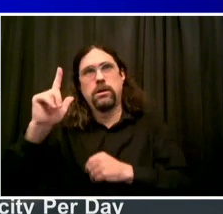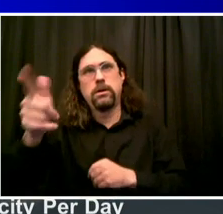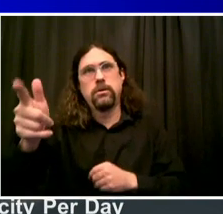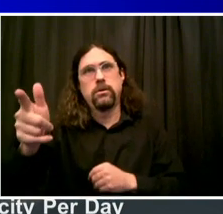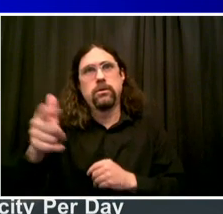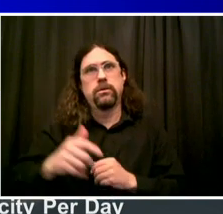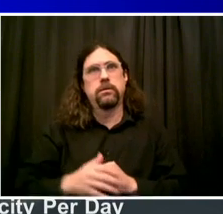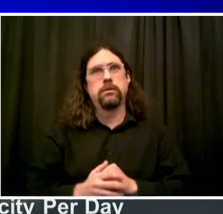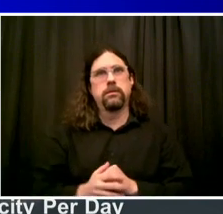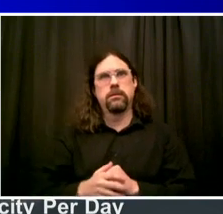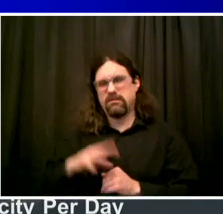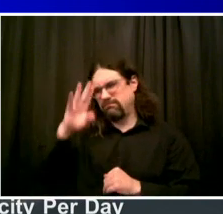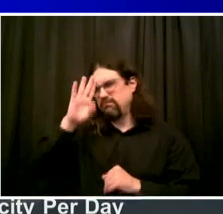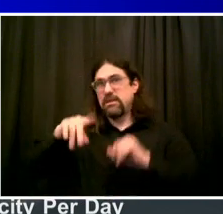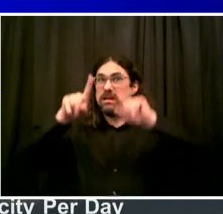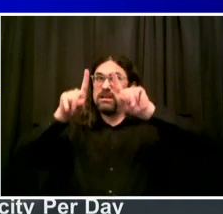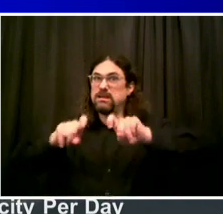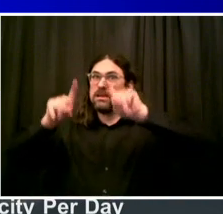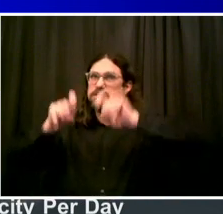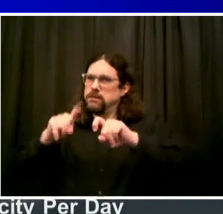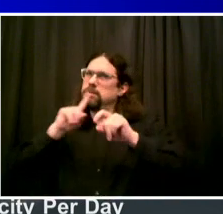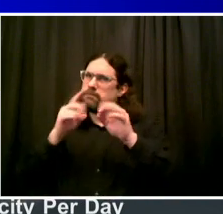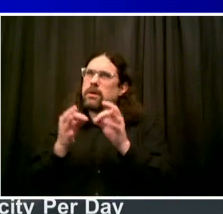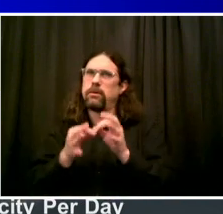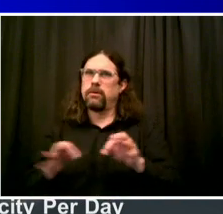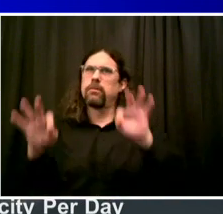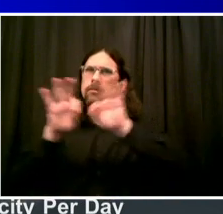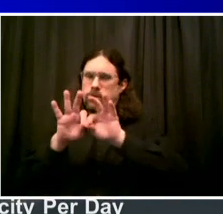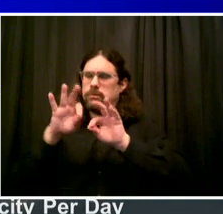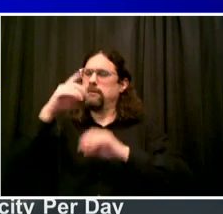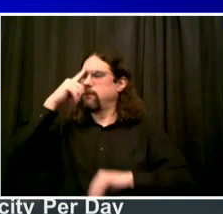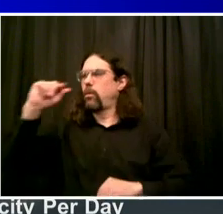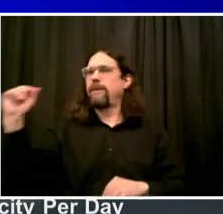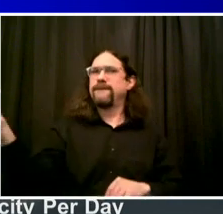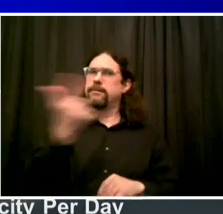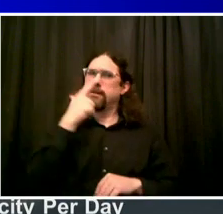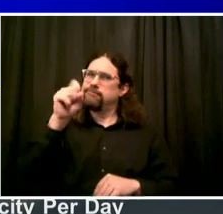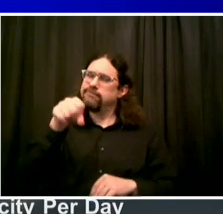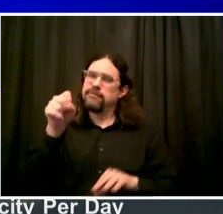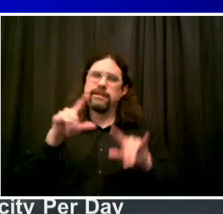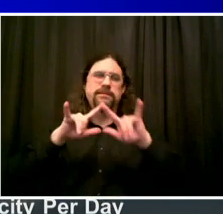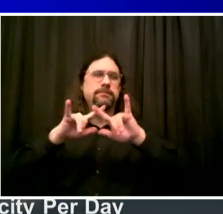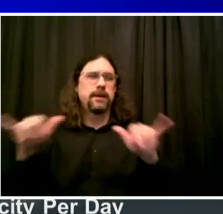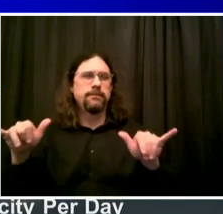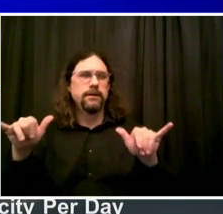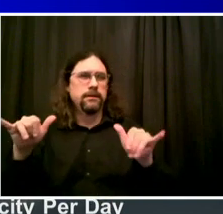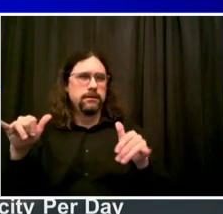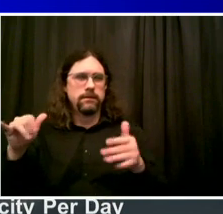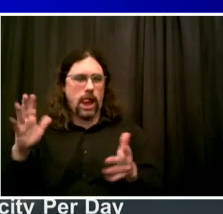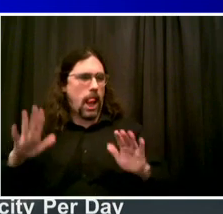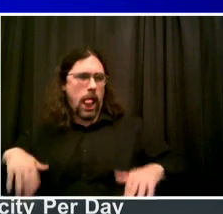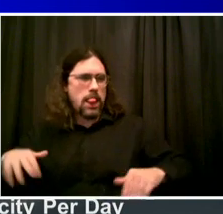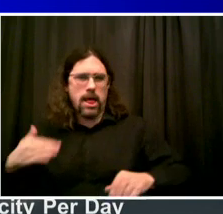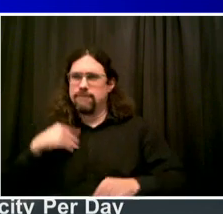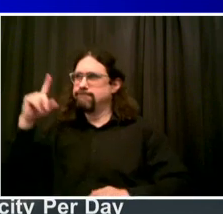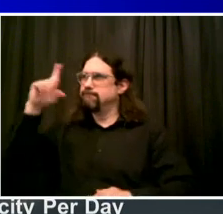participate. So we'll keep you updated on that as we build out our testing program at the grassroots.